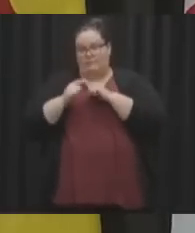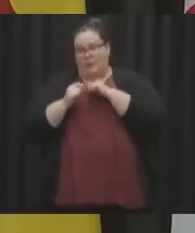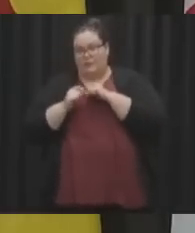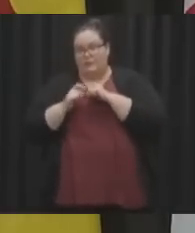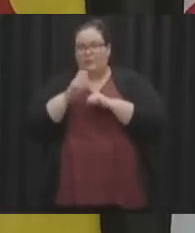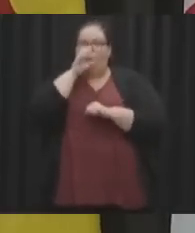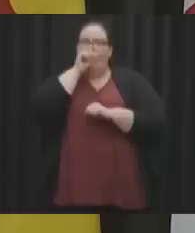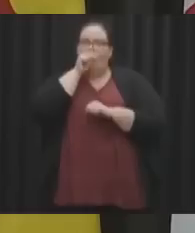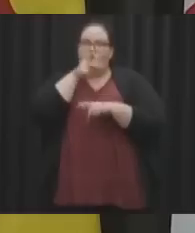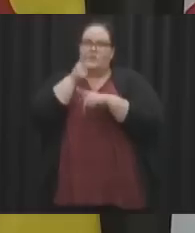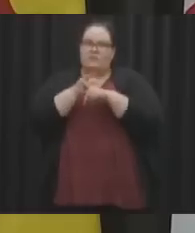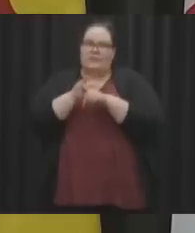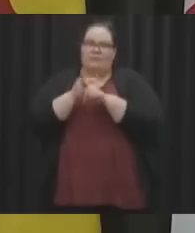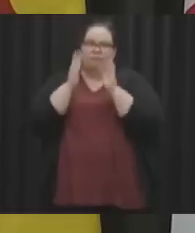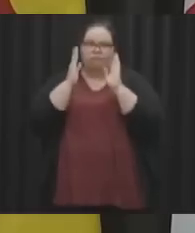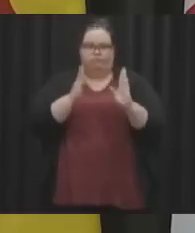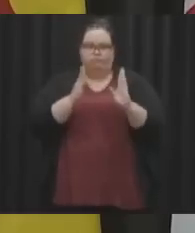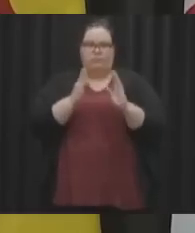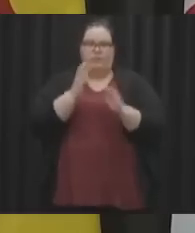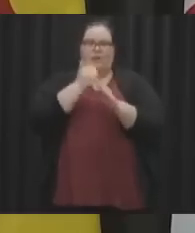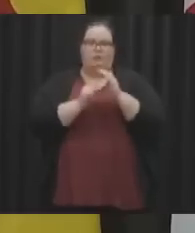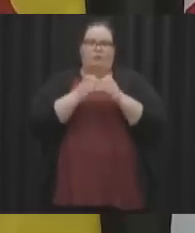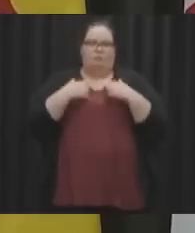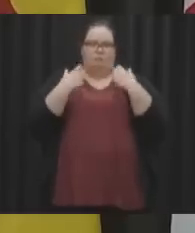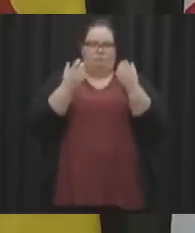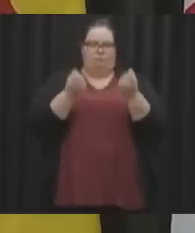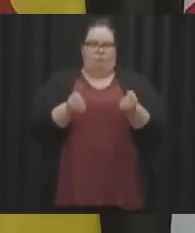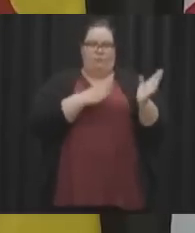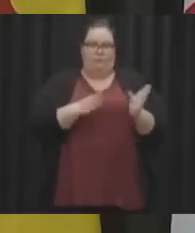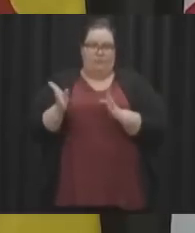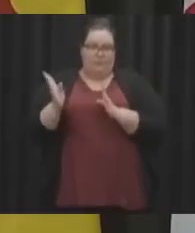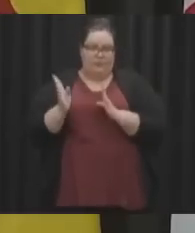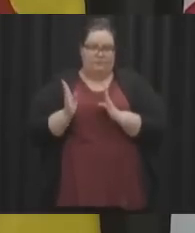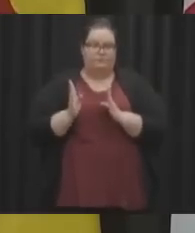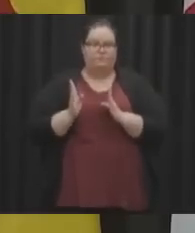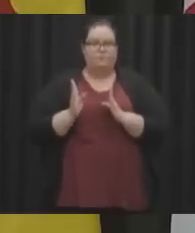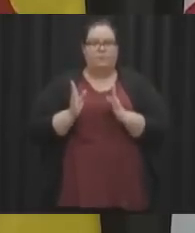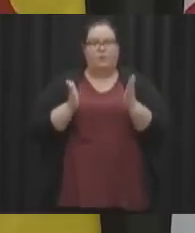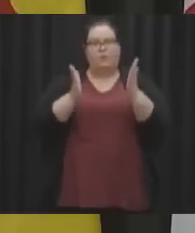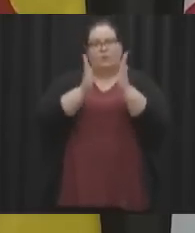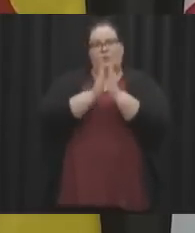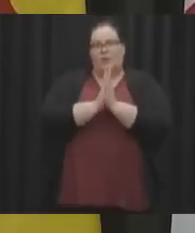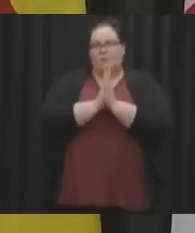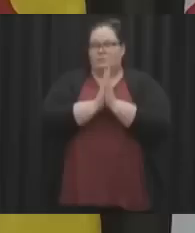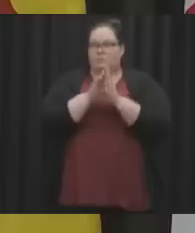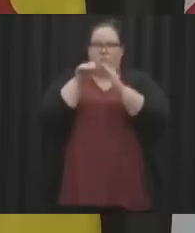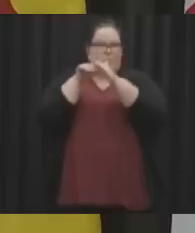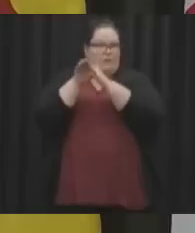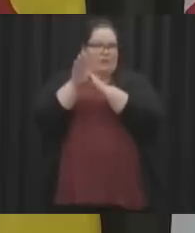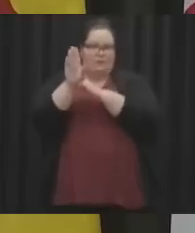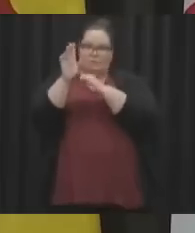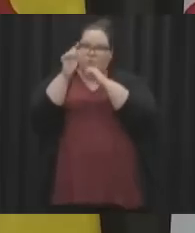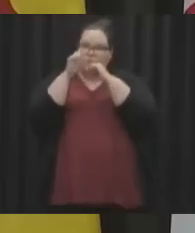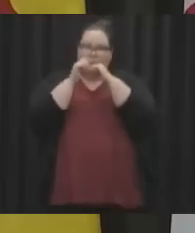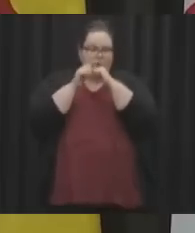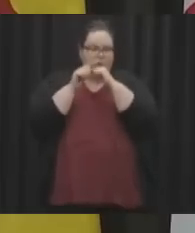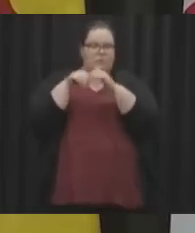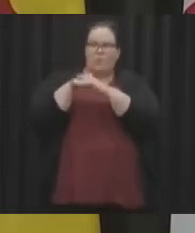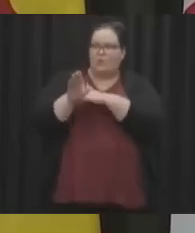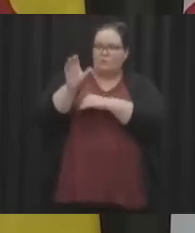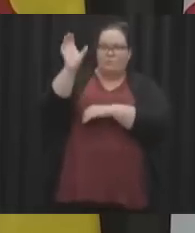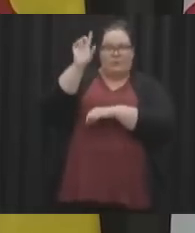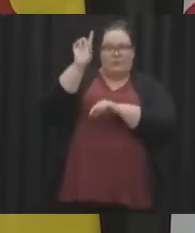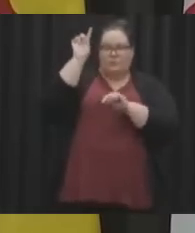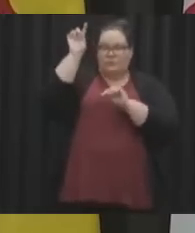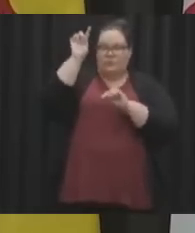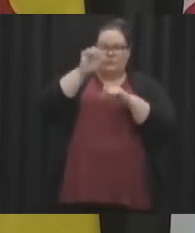there are students at post-secondary institutions in those zones who want to go home for Thanksgiving dinner. If you haven't already left, we're really asking you